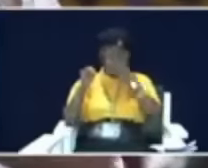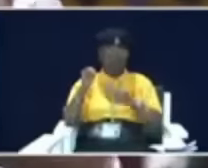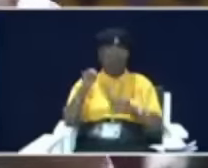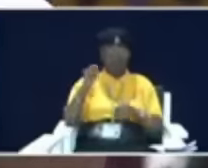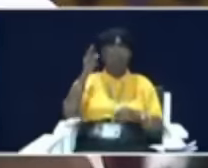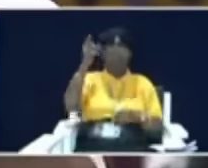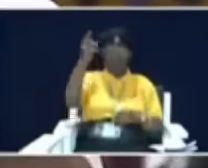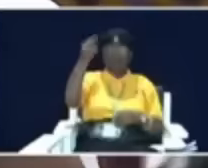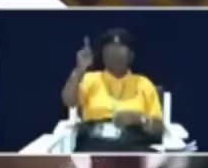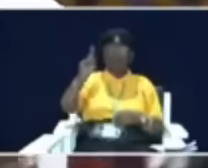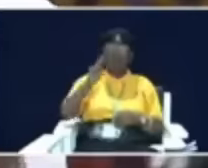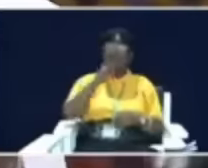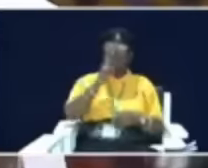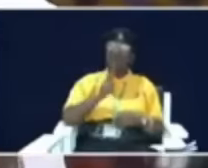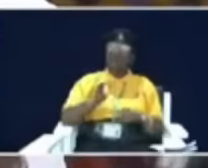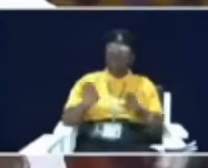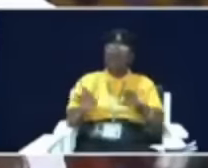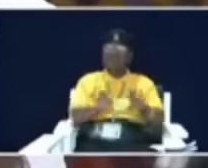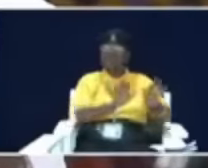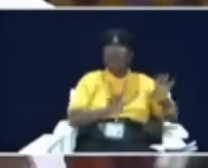Red Sea represents